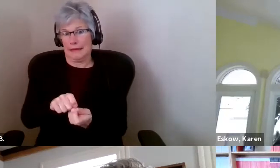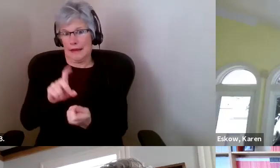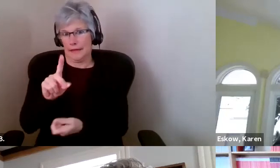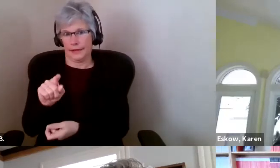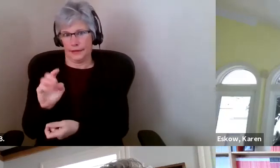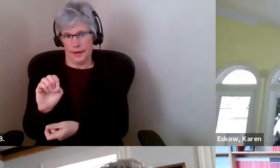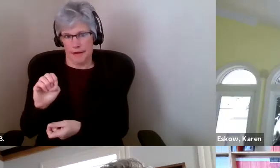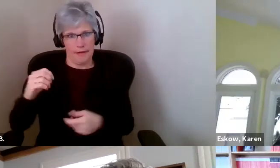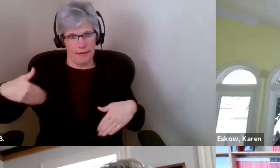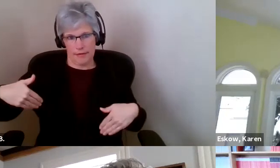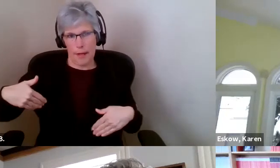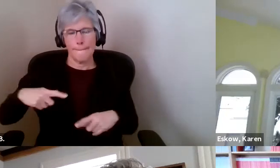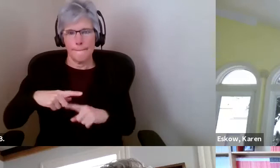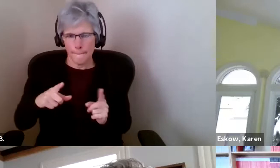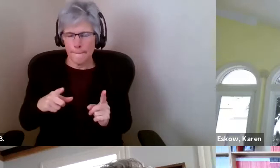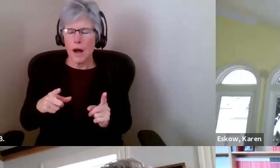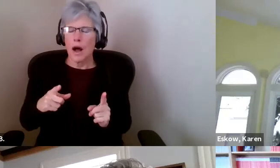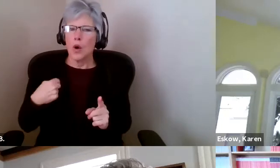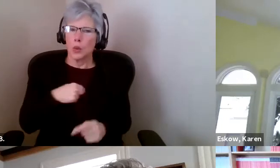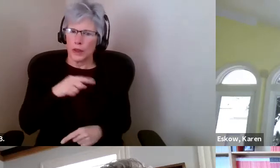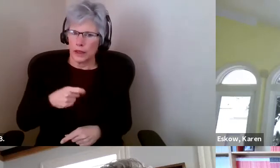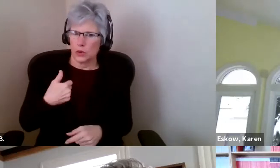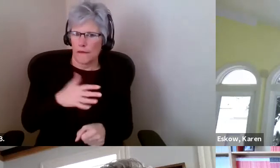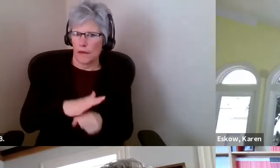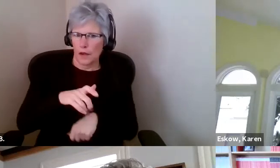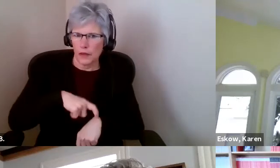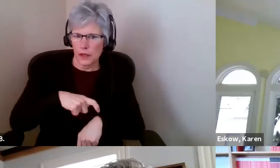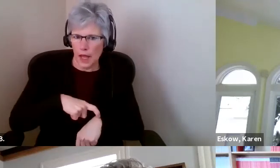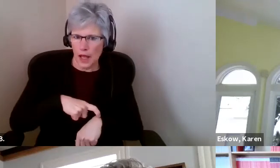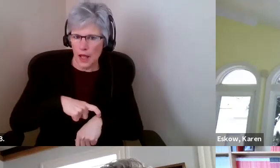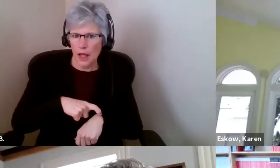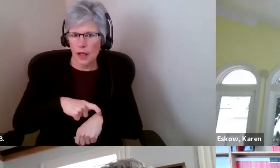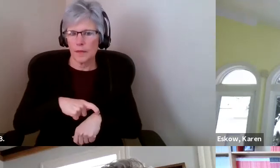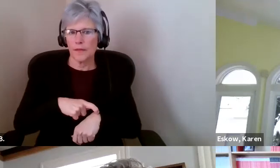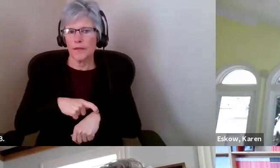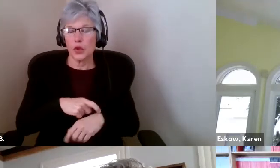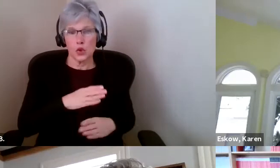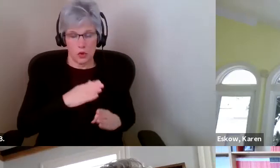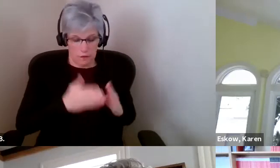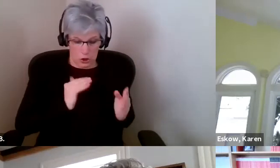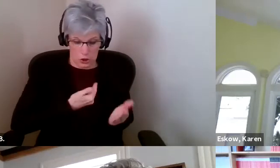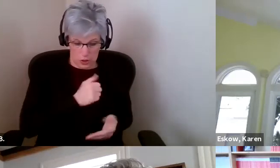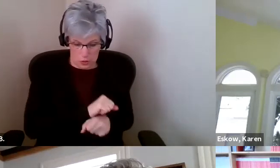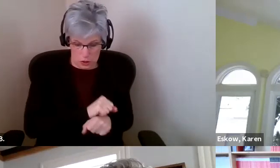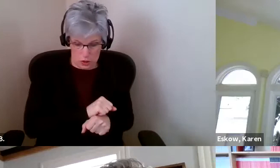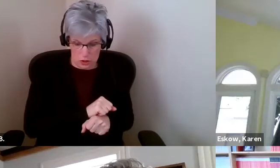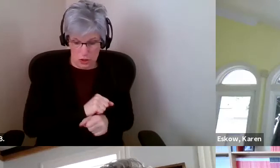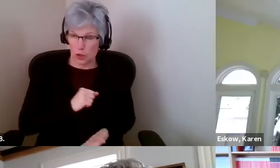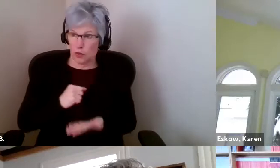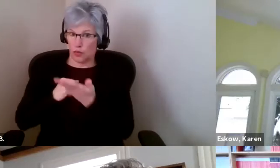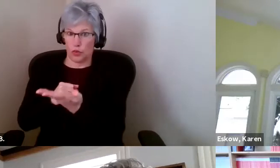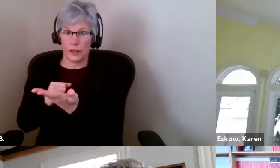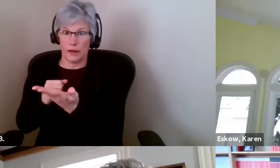is that we give ourselves enough time to finish our work, present it to the provost, and then respond to